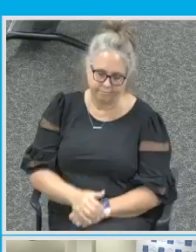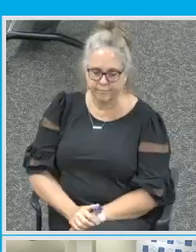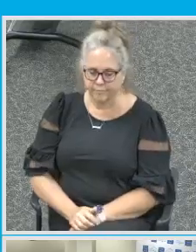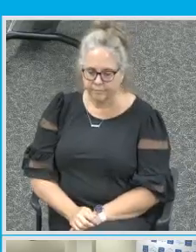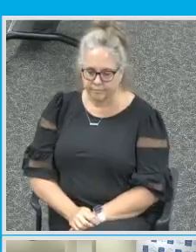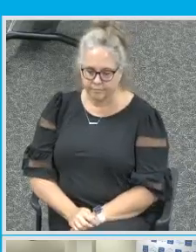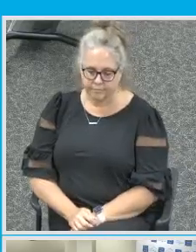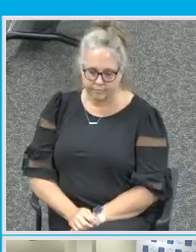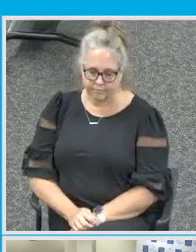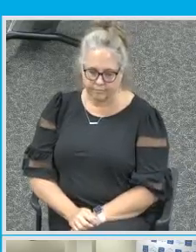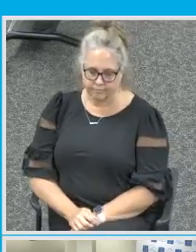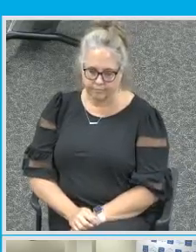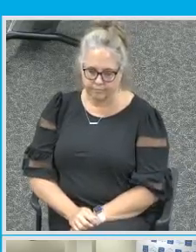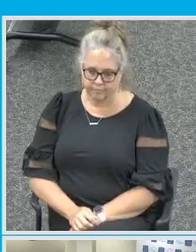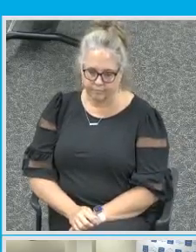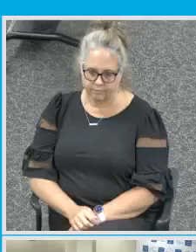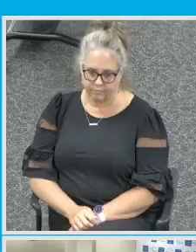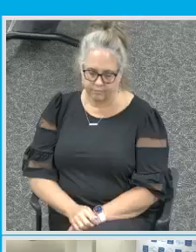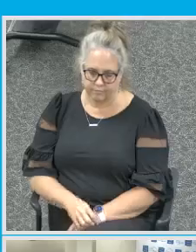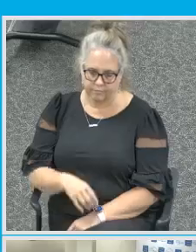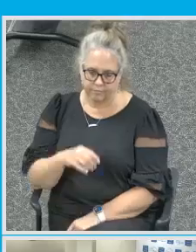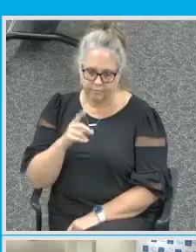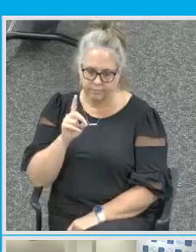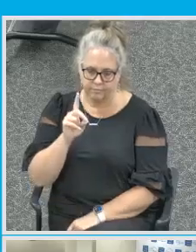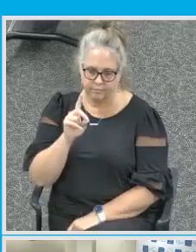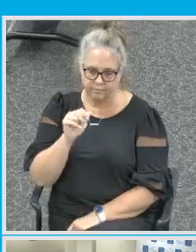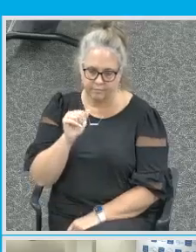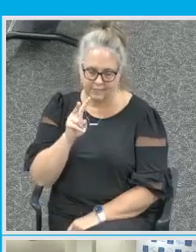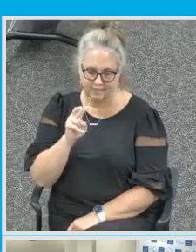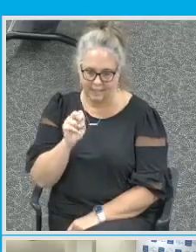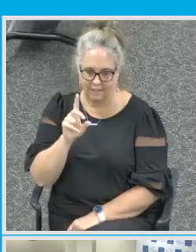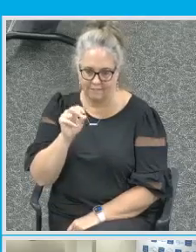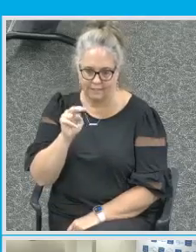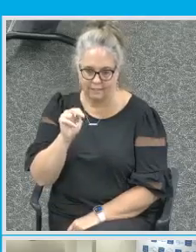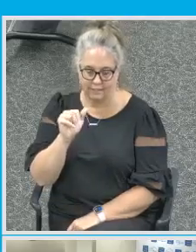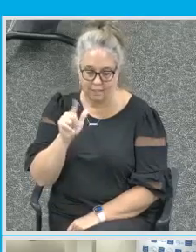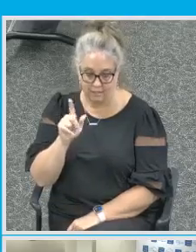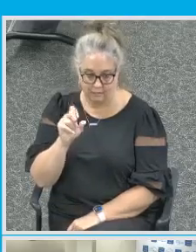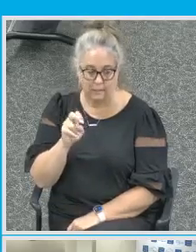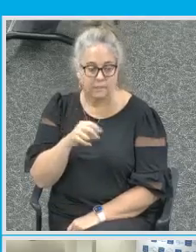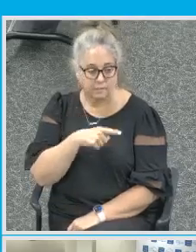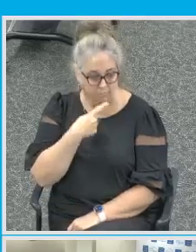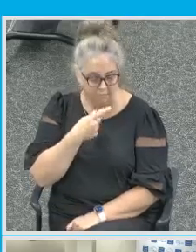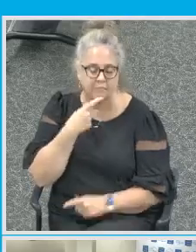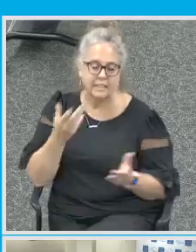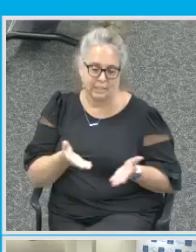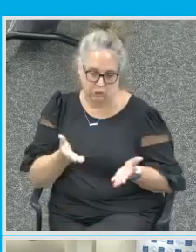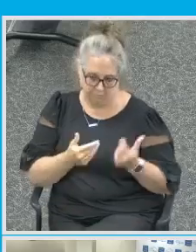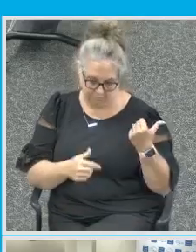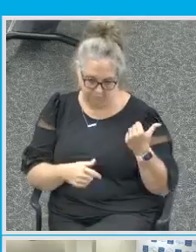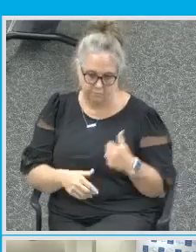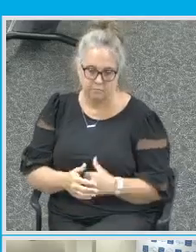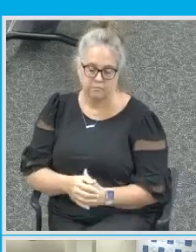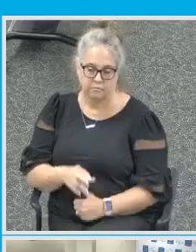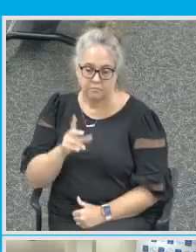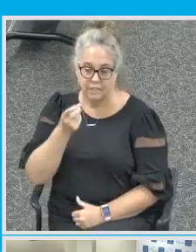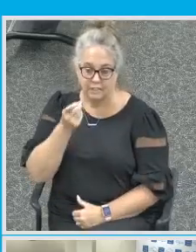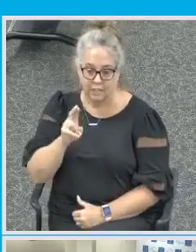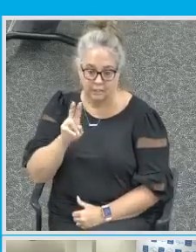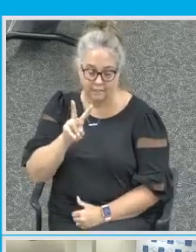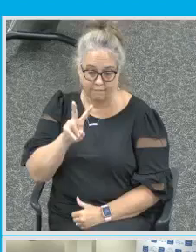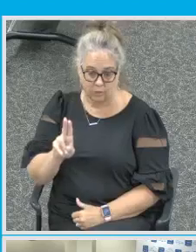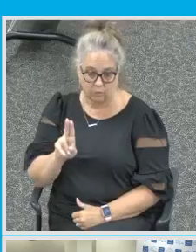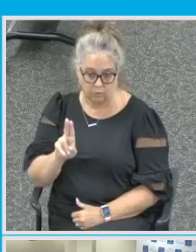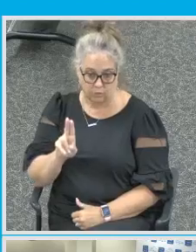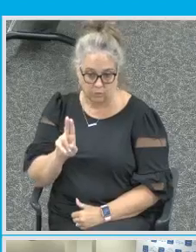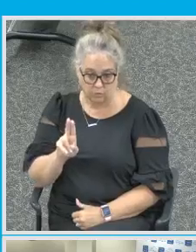Councilmember Dave Donaldson? Here. Dr. Richard Vu? Here. General Jack Briggs? Here.